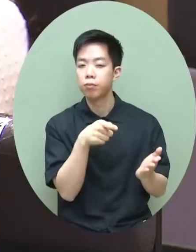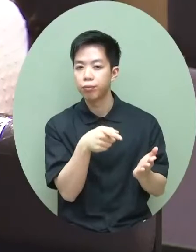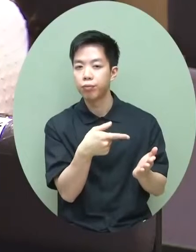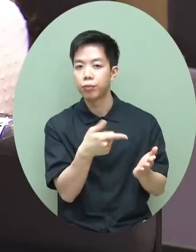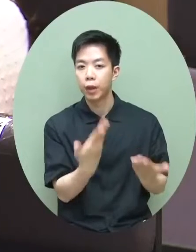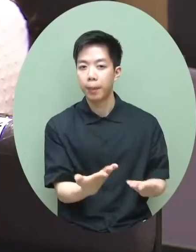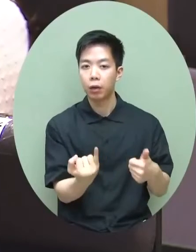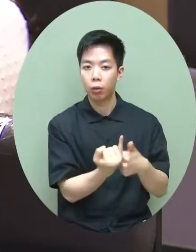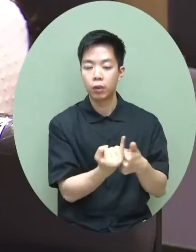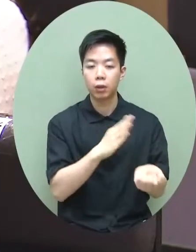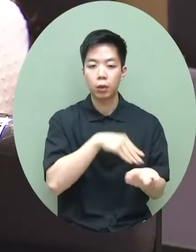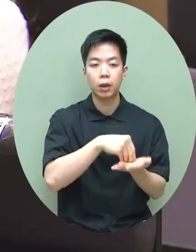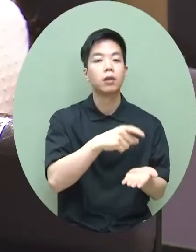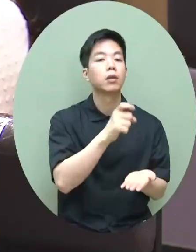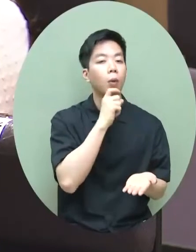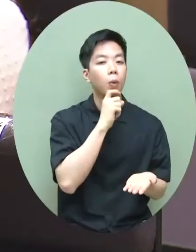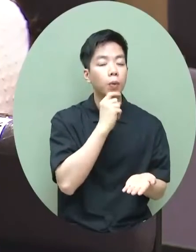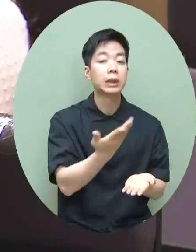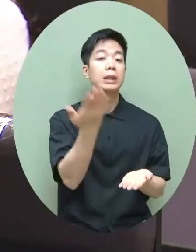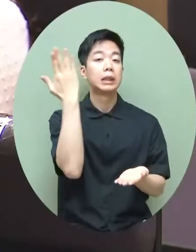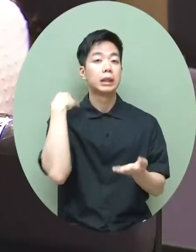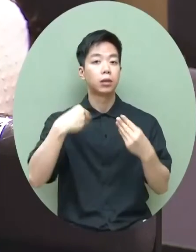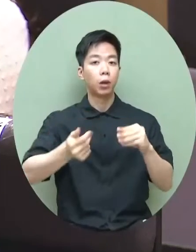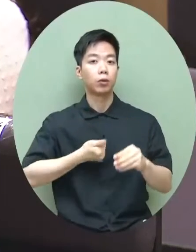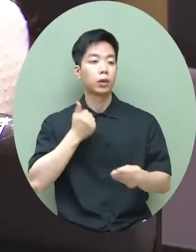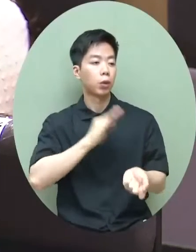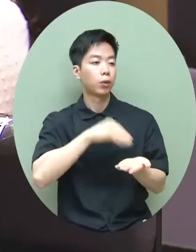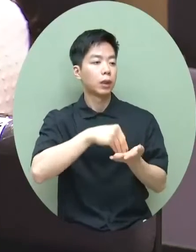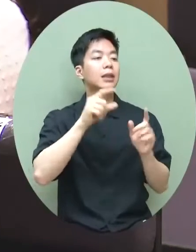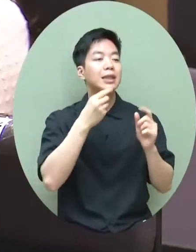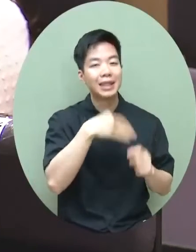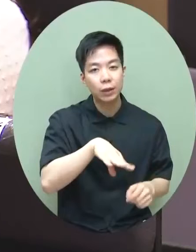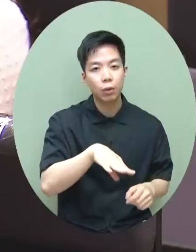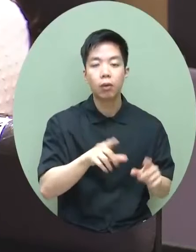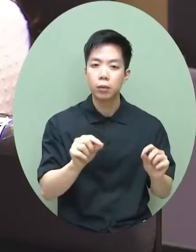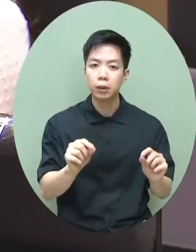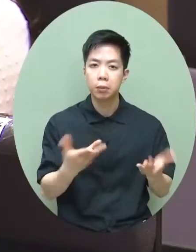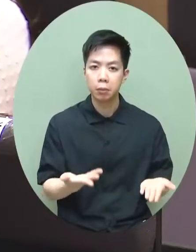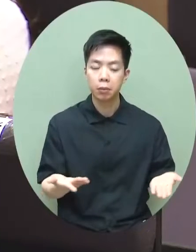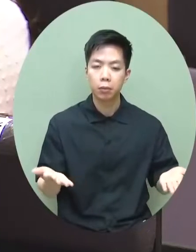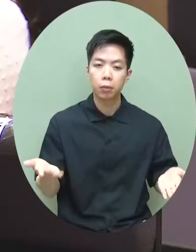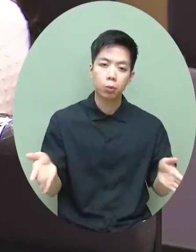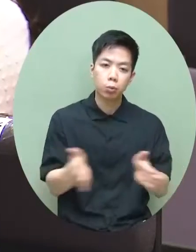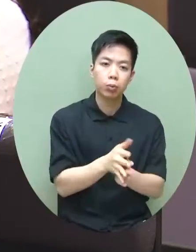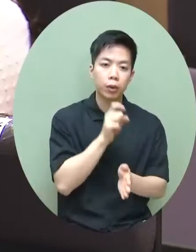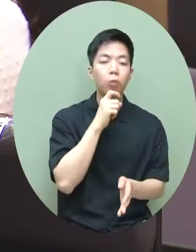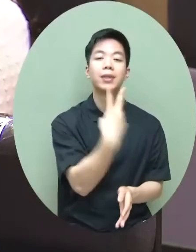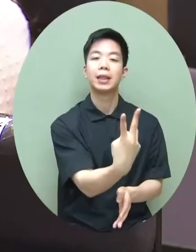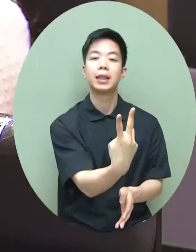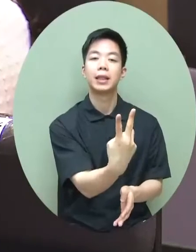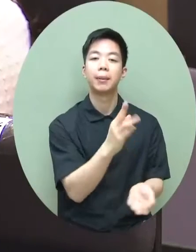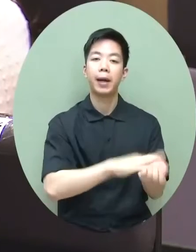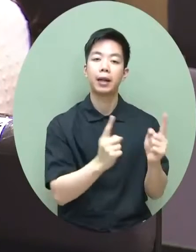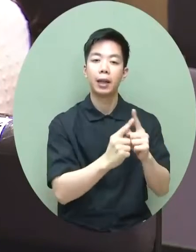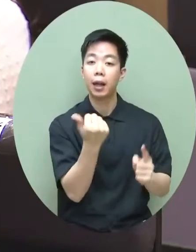contacts? And as for the school concerned previously, a teacher also tested positive. Does it mean that the school